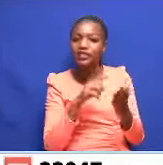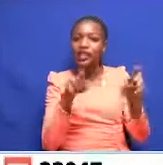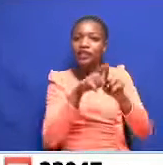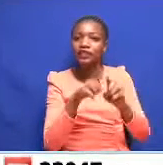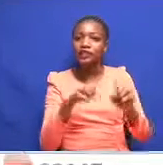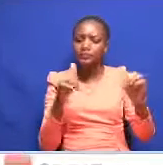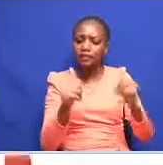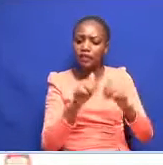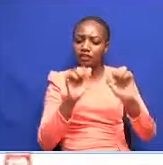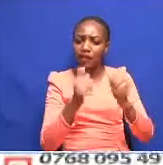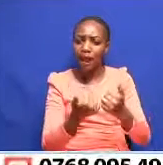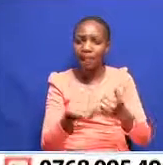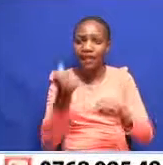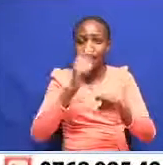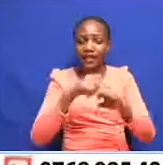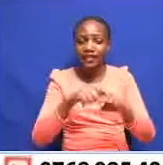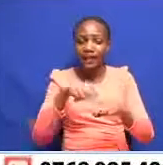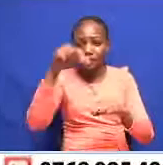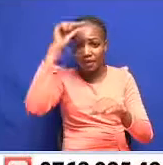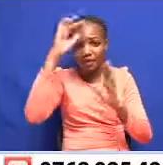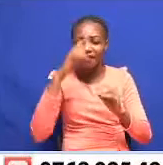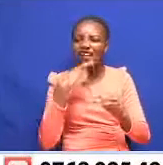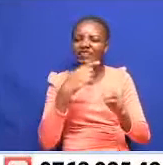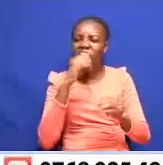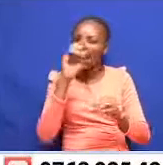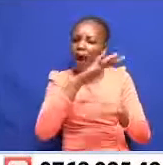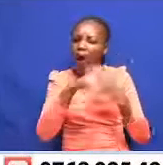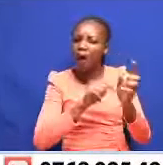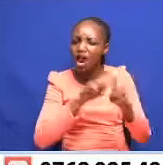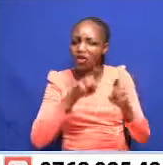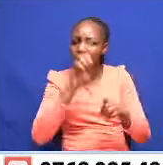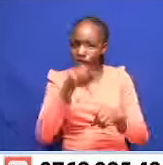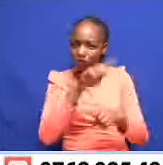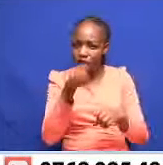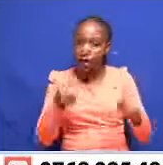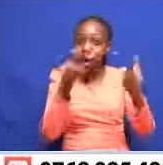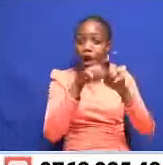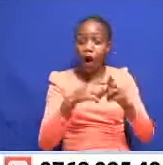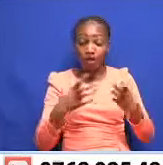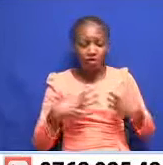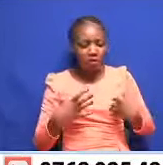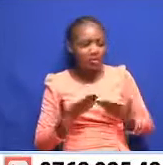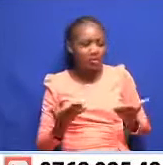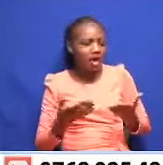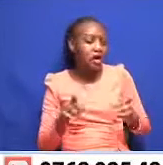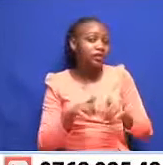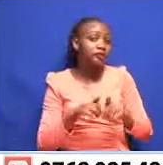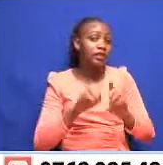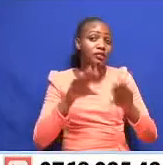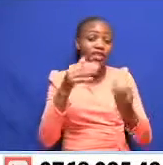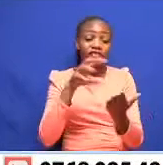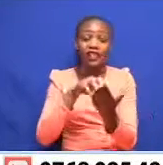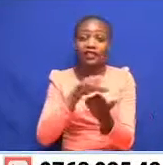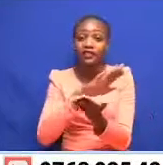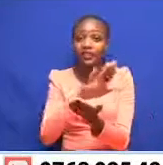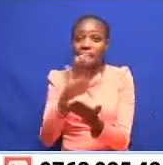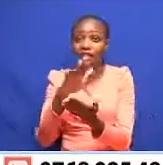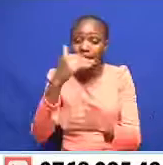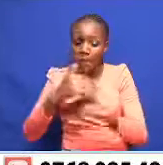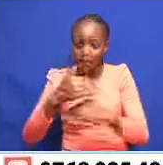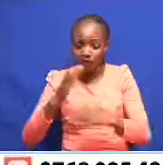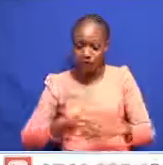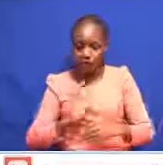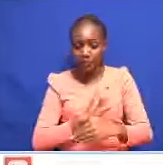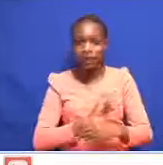kutwa, Waiguru akikana mashtaka yote yanayomkabili. Mashahidi katika vikao hivyo wamewasilisha kesi yao mbele ya kamati